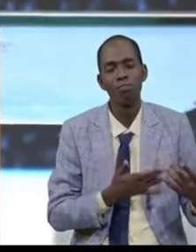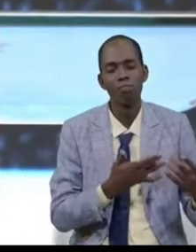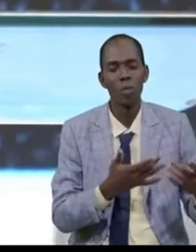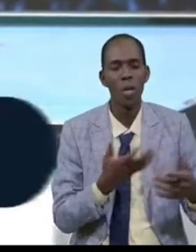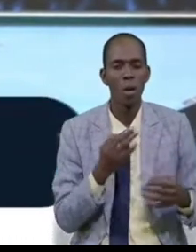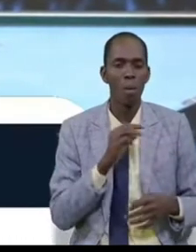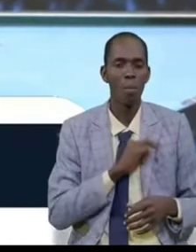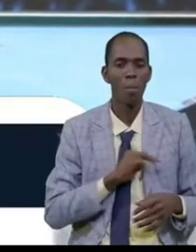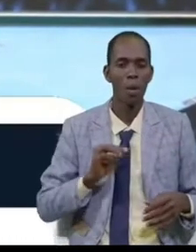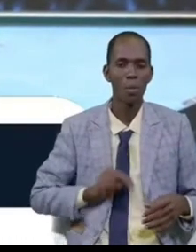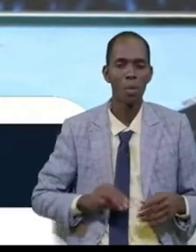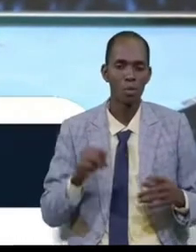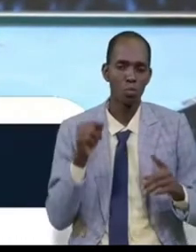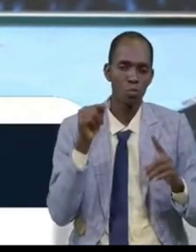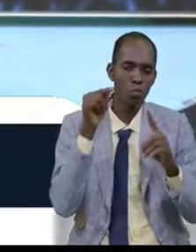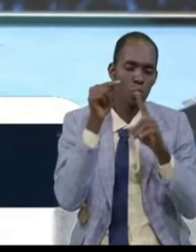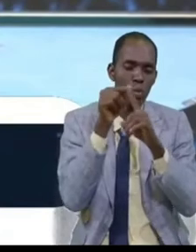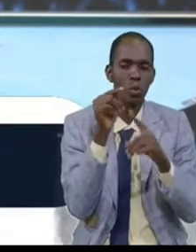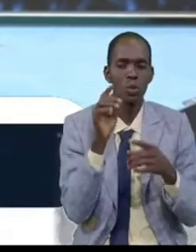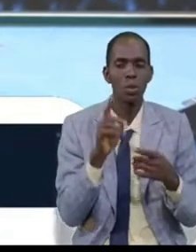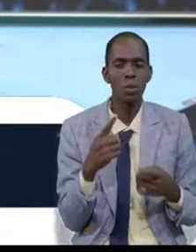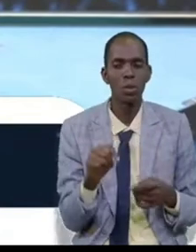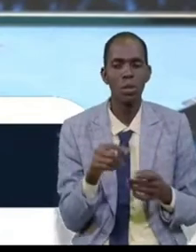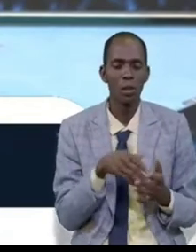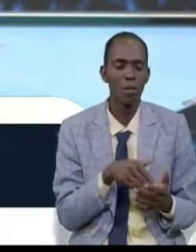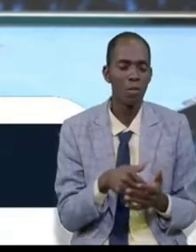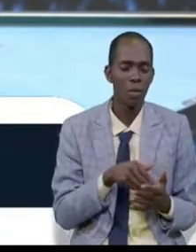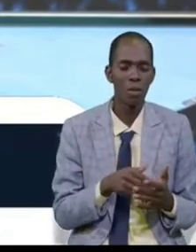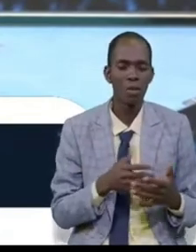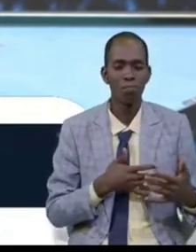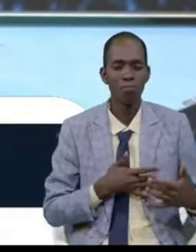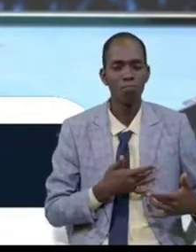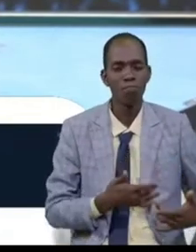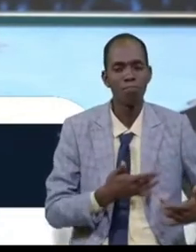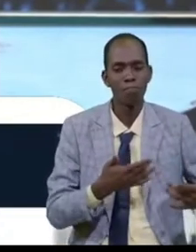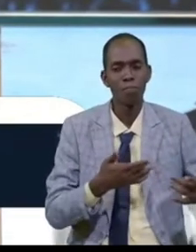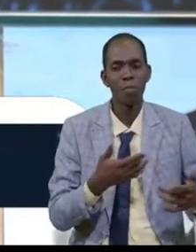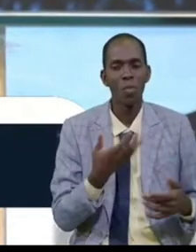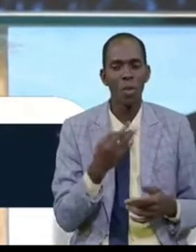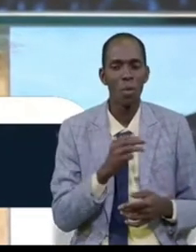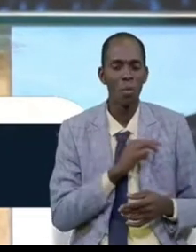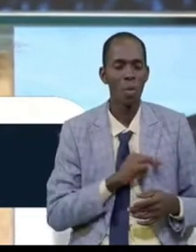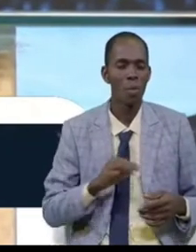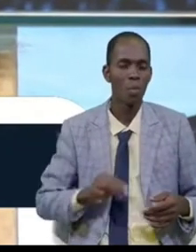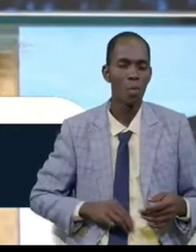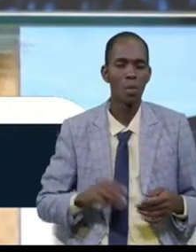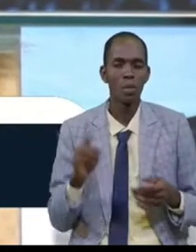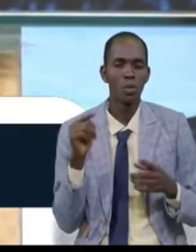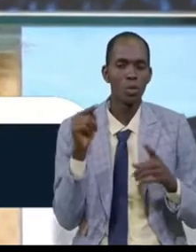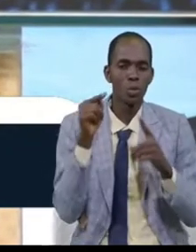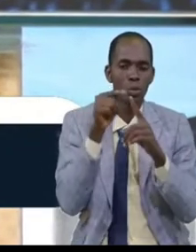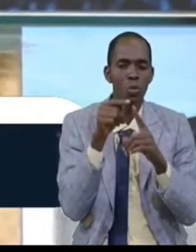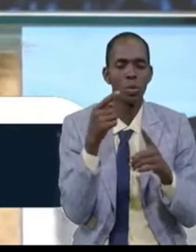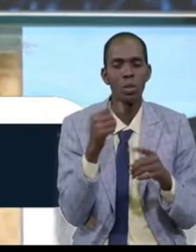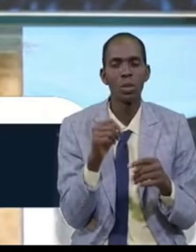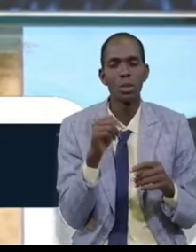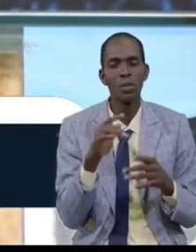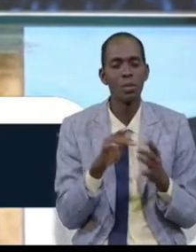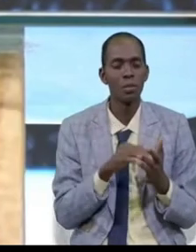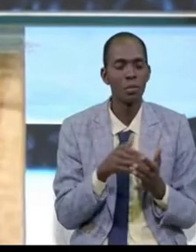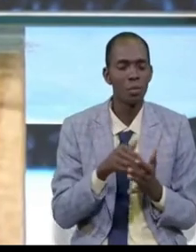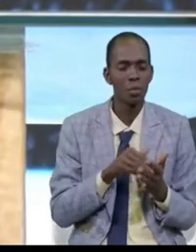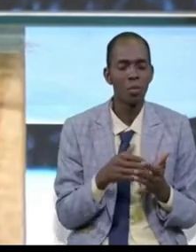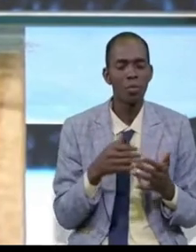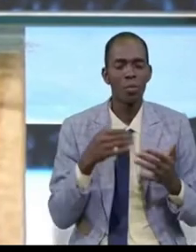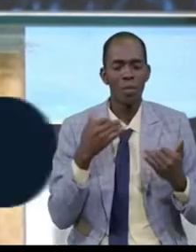feeble. The compassion of members towards the feeble. Number two, the care of